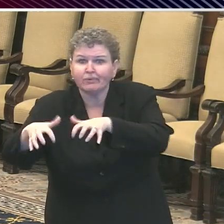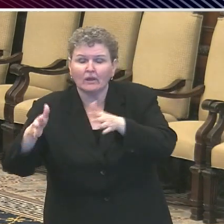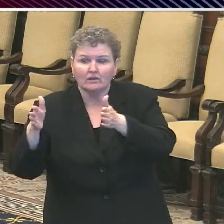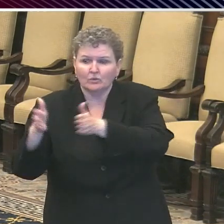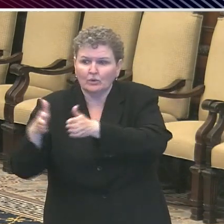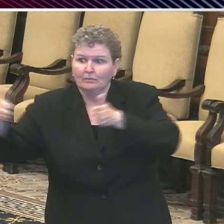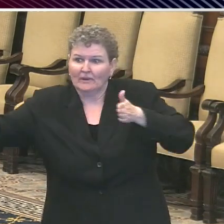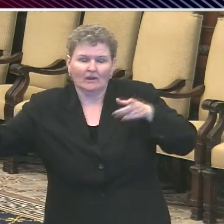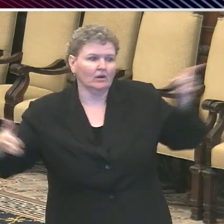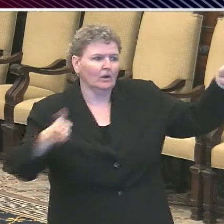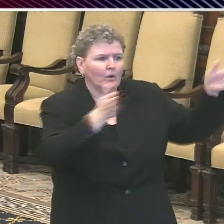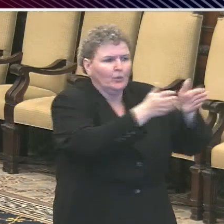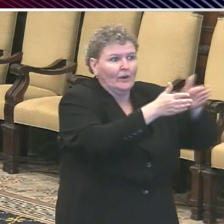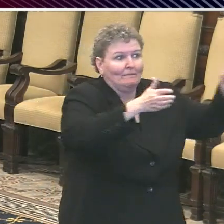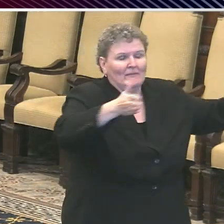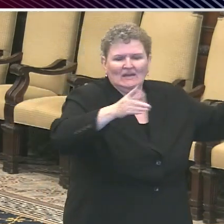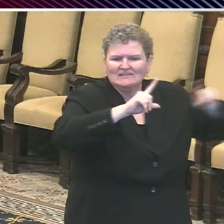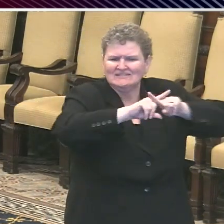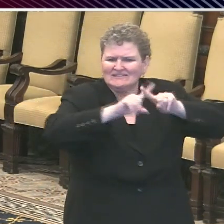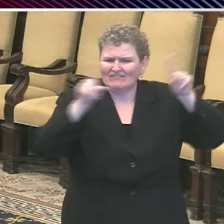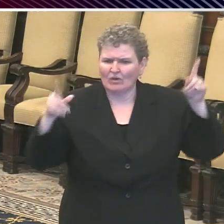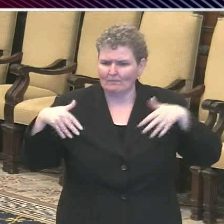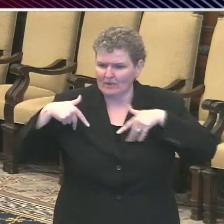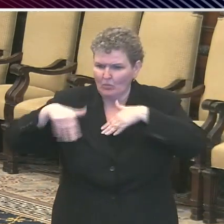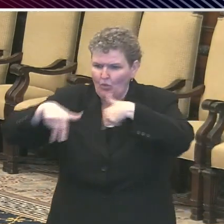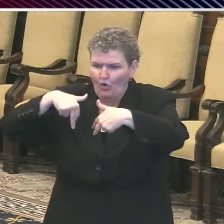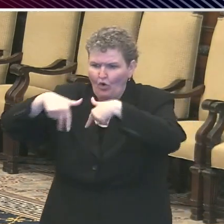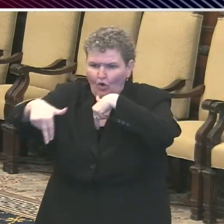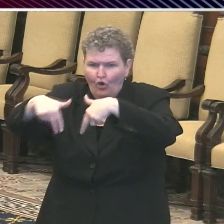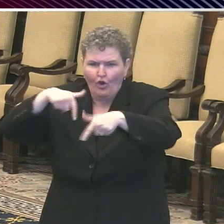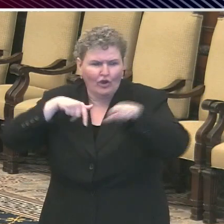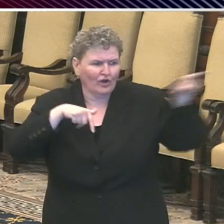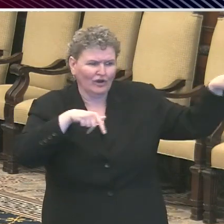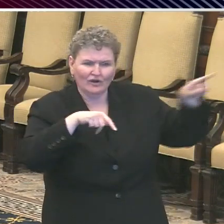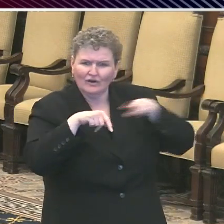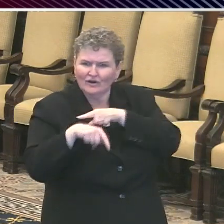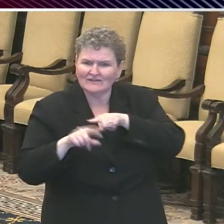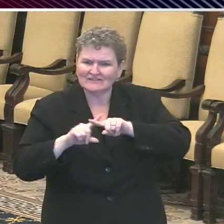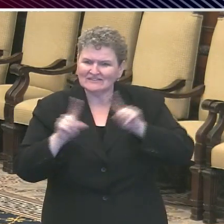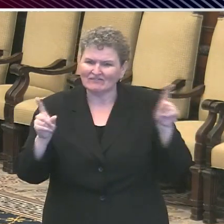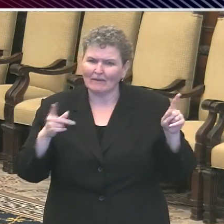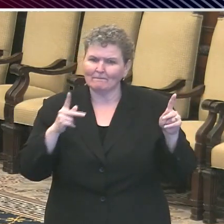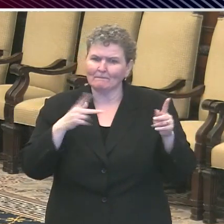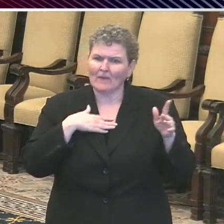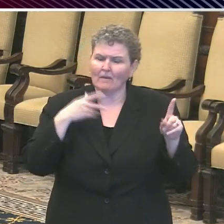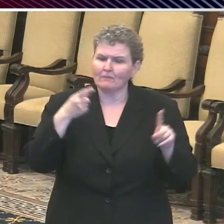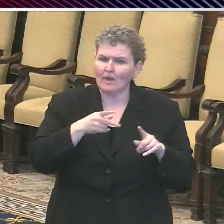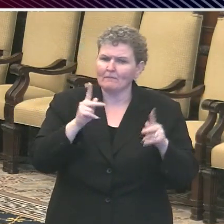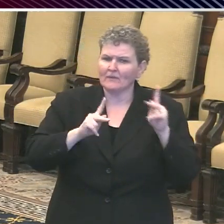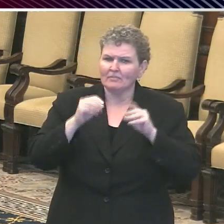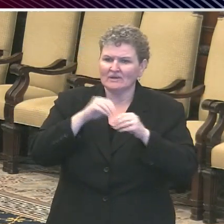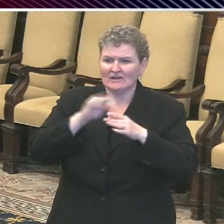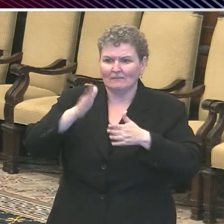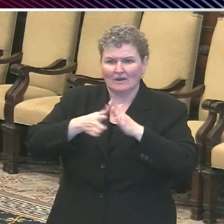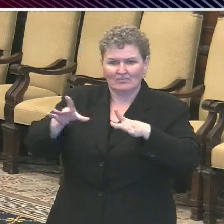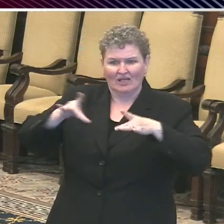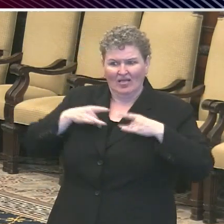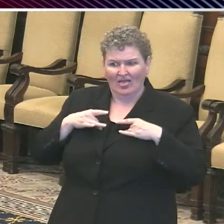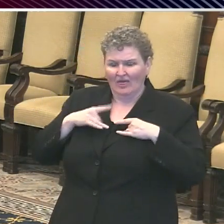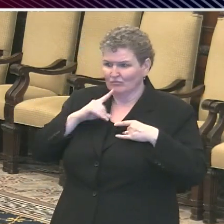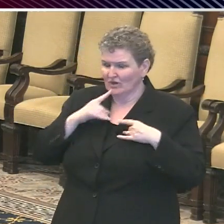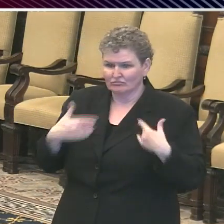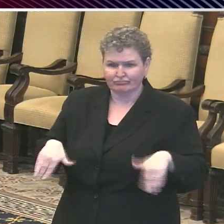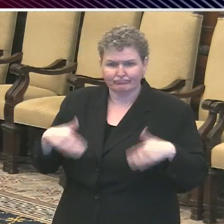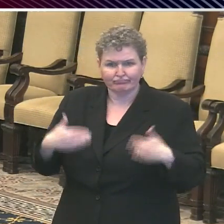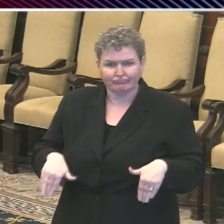making sure people can walk down those sidewalks and remain safe and make sure, to the mayor's point, that folks don't get sick matter. So we want to make sure we get